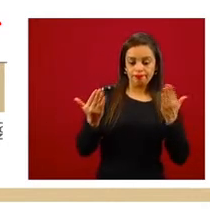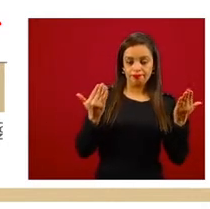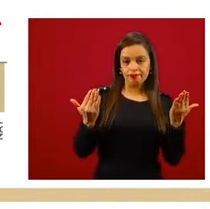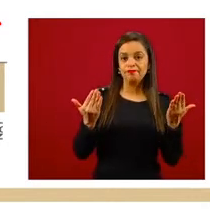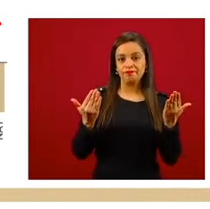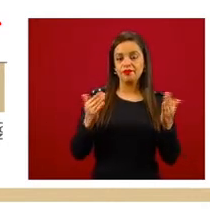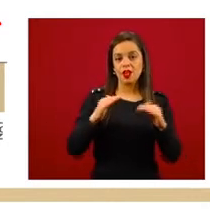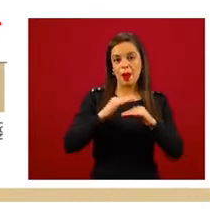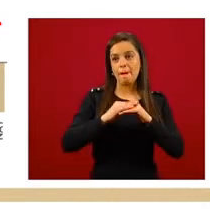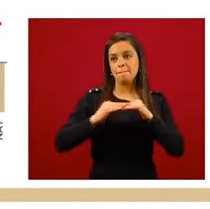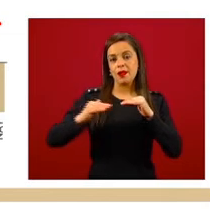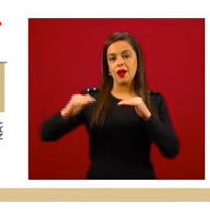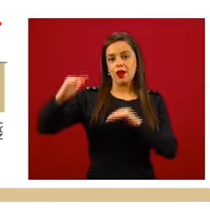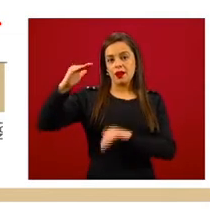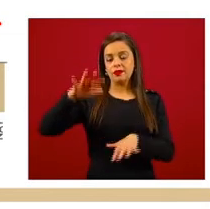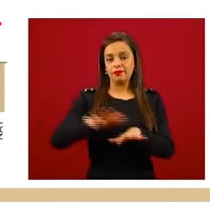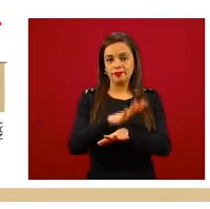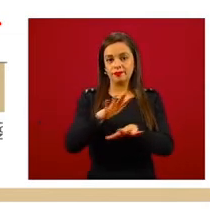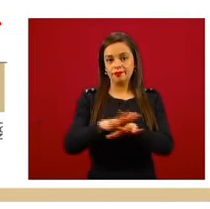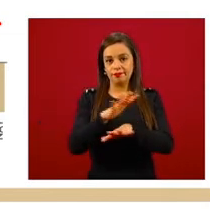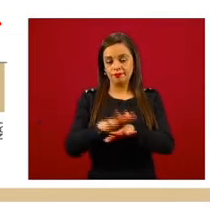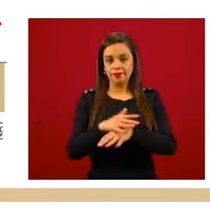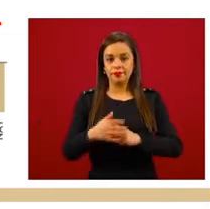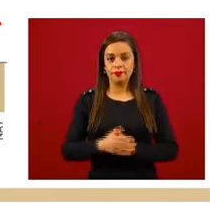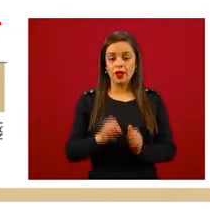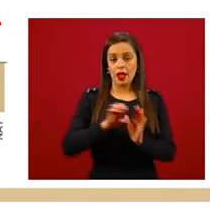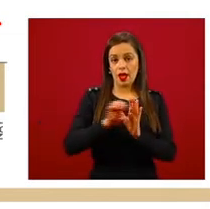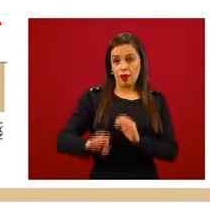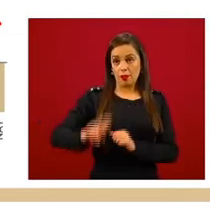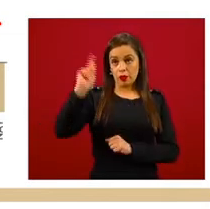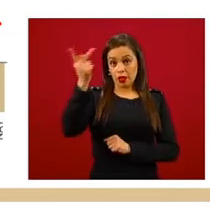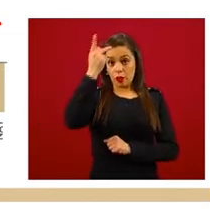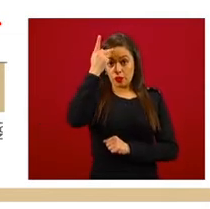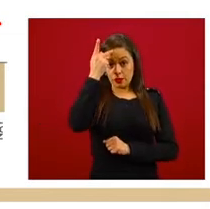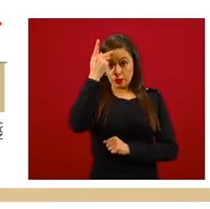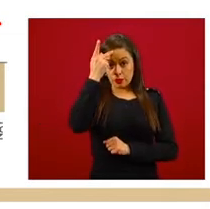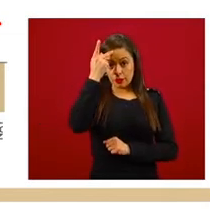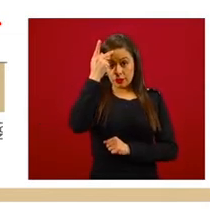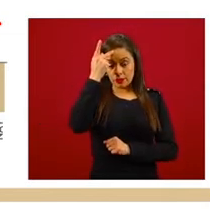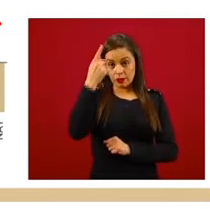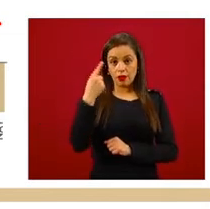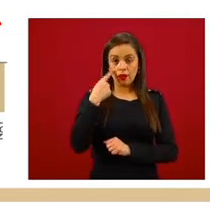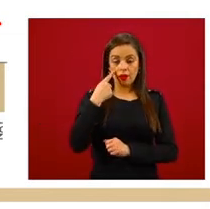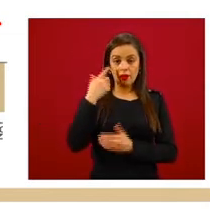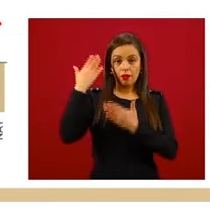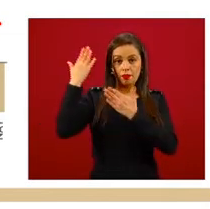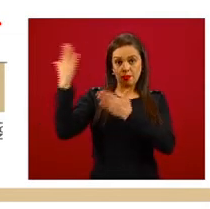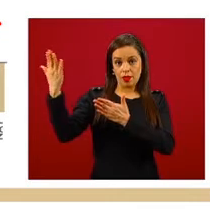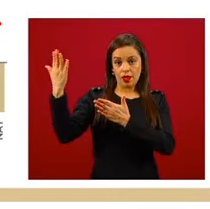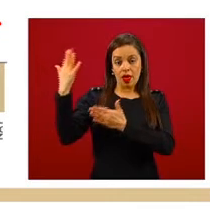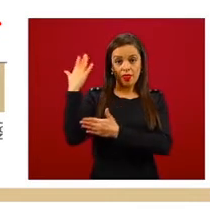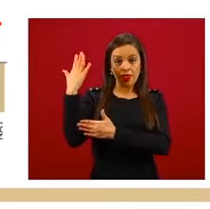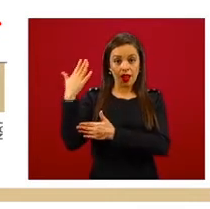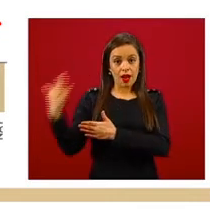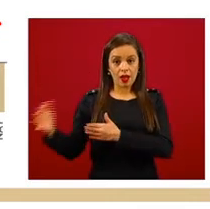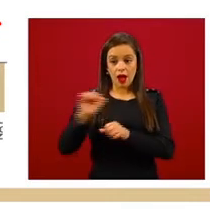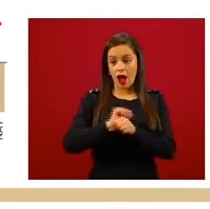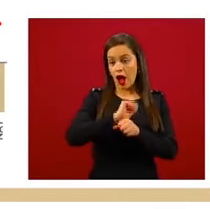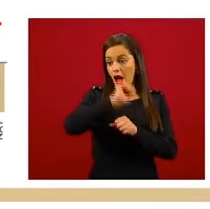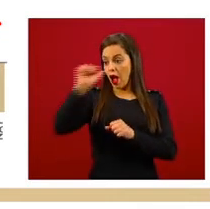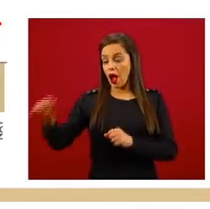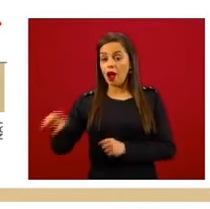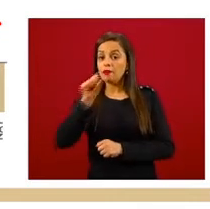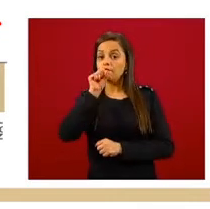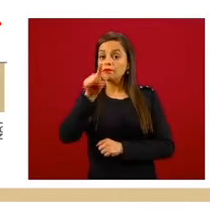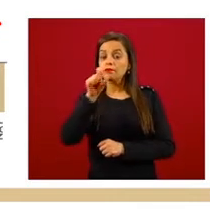past resto 15 days de versus the estados, por ejemplo, de San calendar Luis last Potosí week. hacia la In the derecha de su case of San Luis pantalla hasta Potosí, if you llegar can see a at the right of Jalisco y your Ciudad de screen, México,